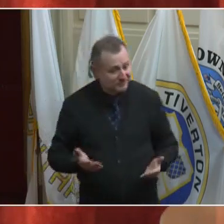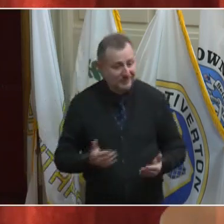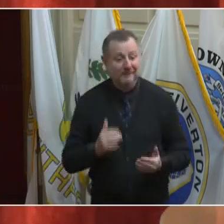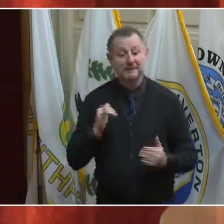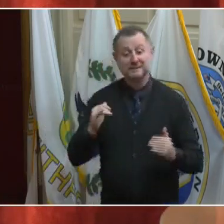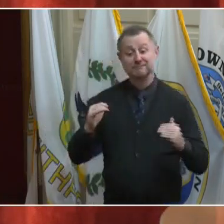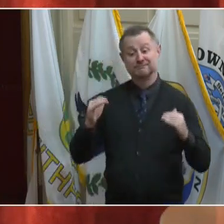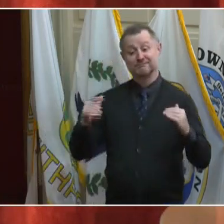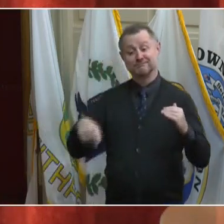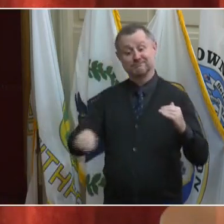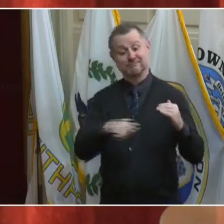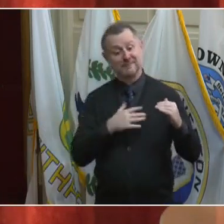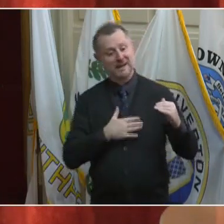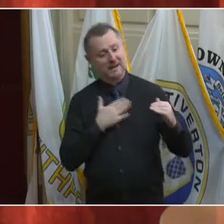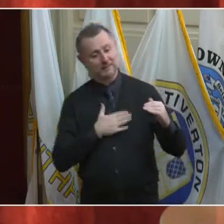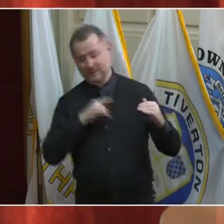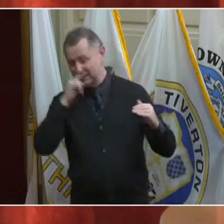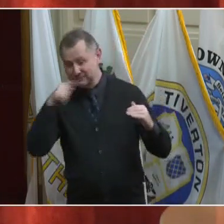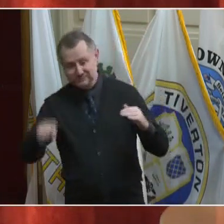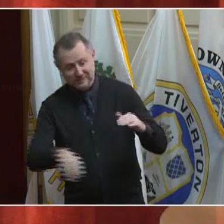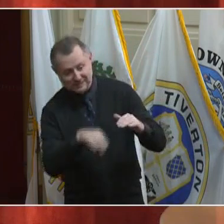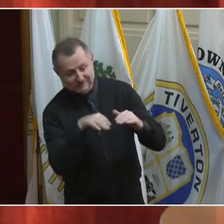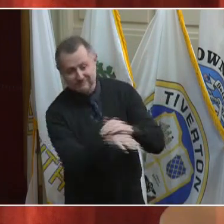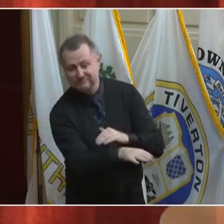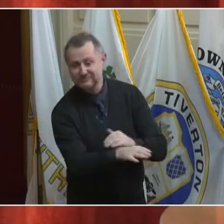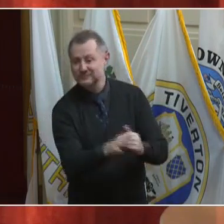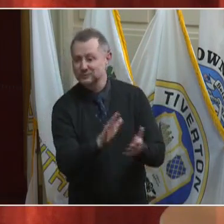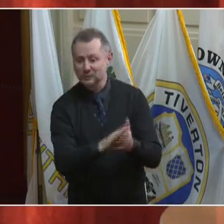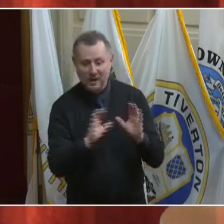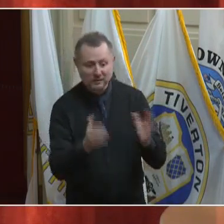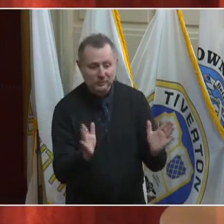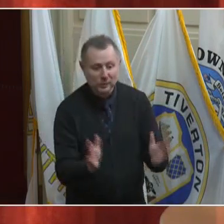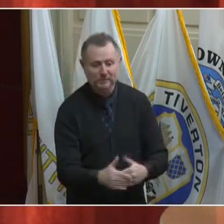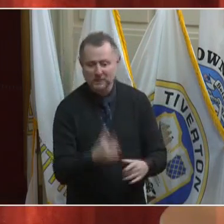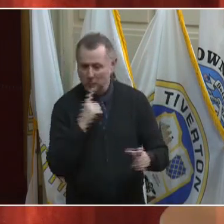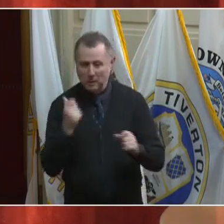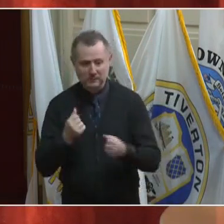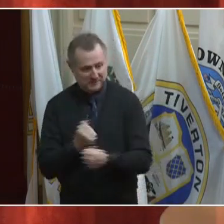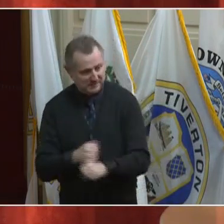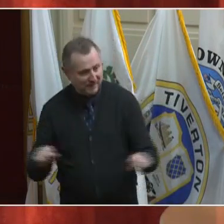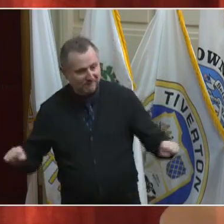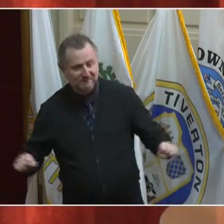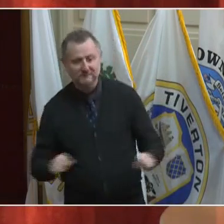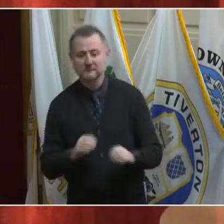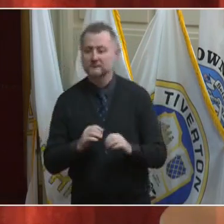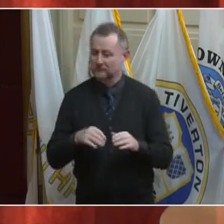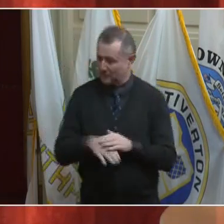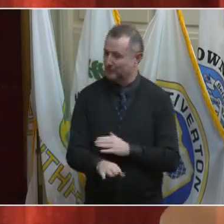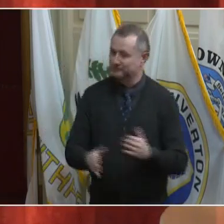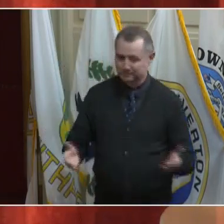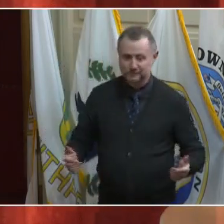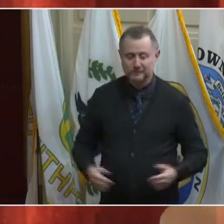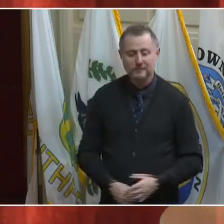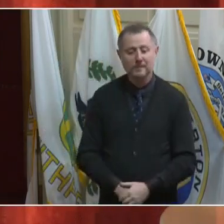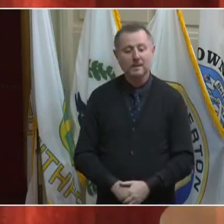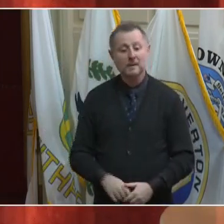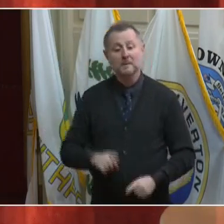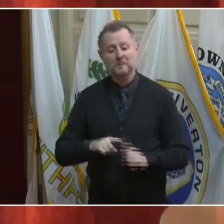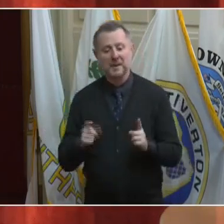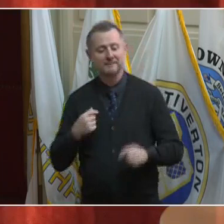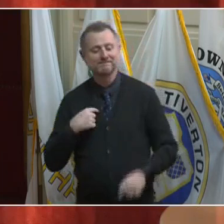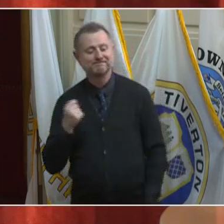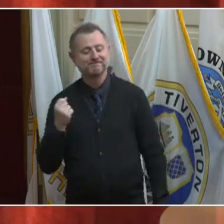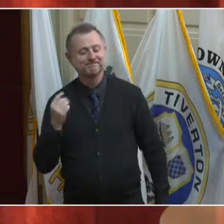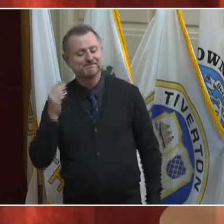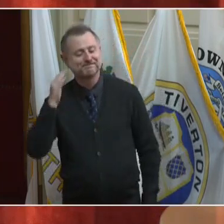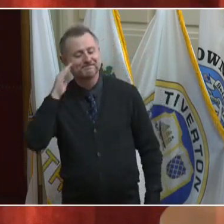kids got back into school, into the classroom as quickly and as safely as possible, we know that there are